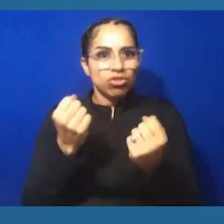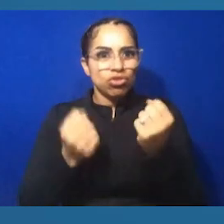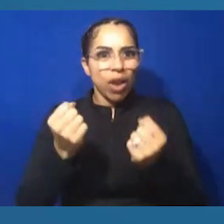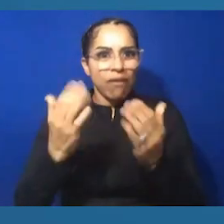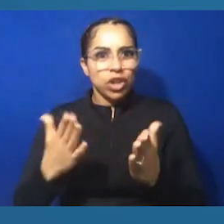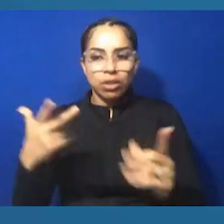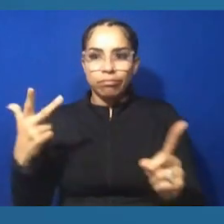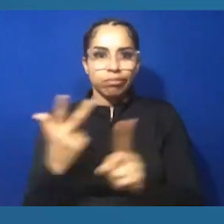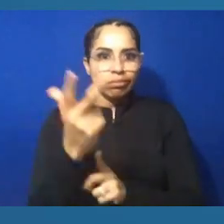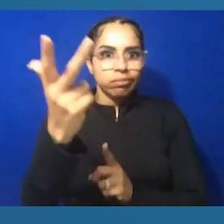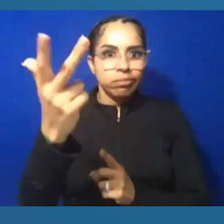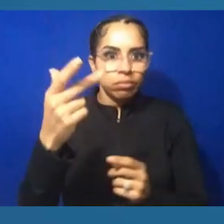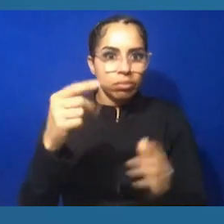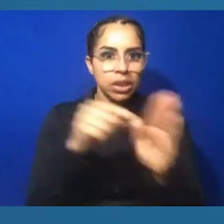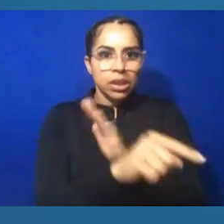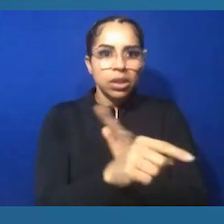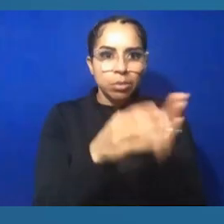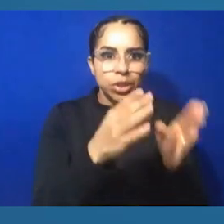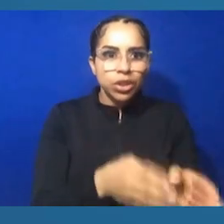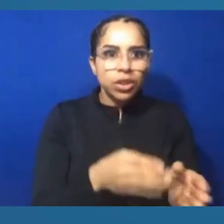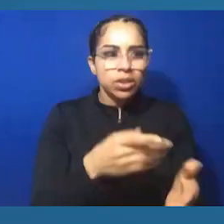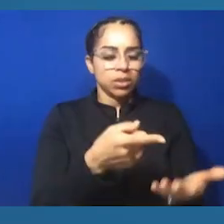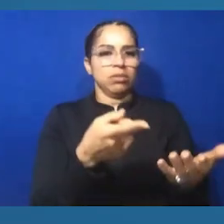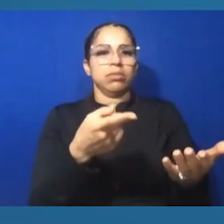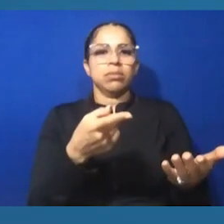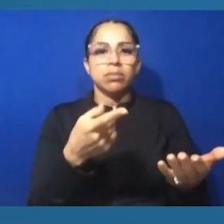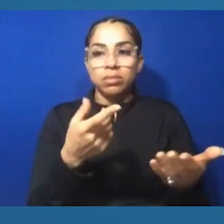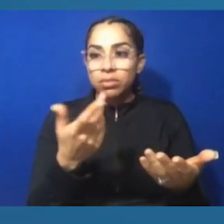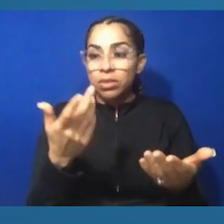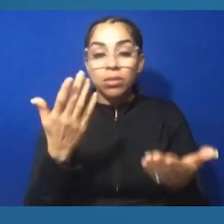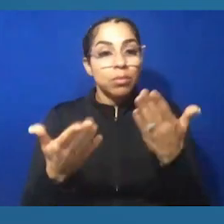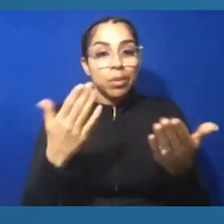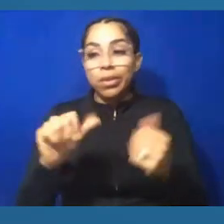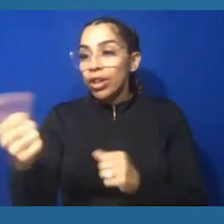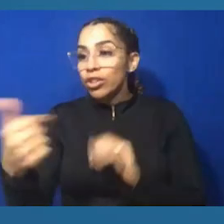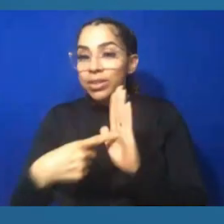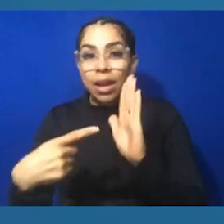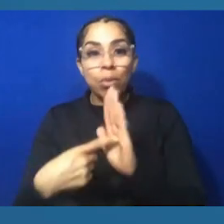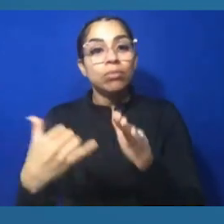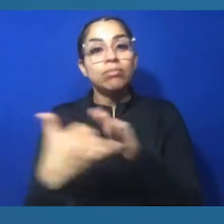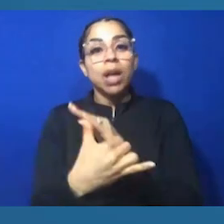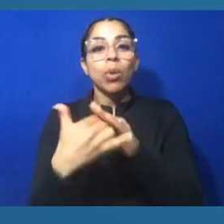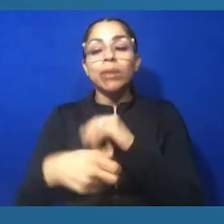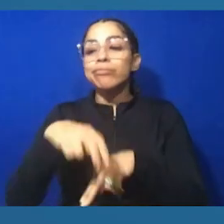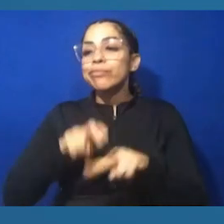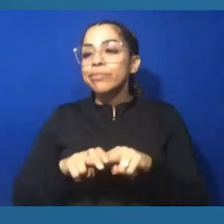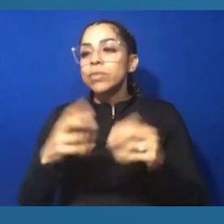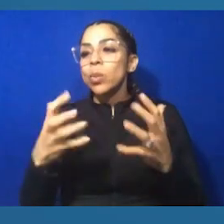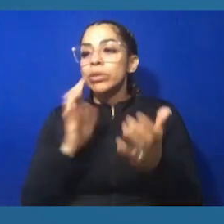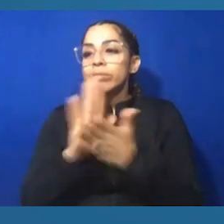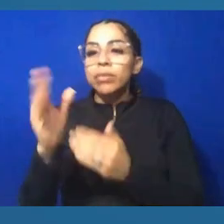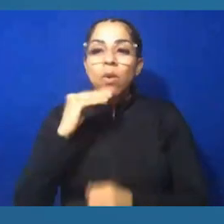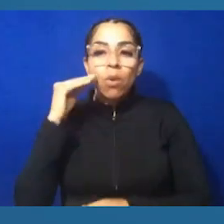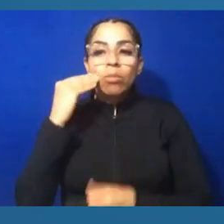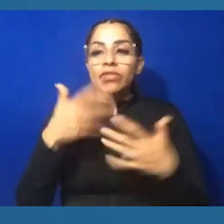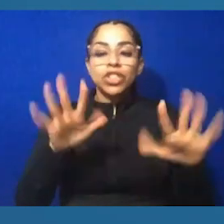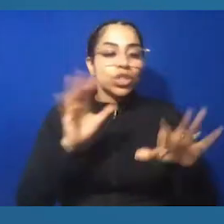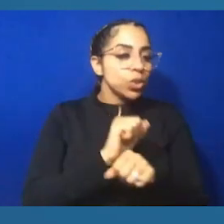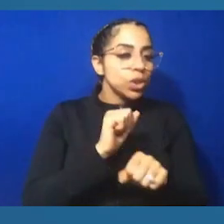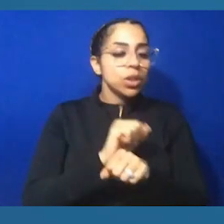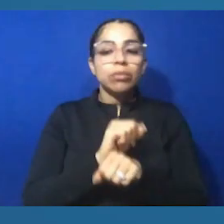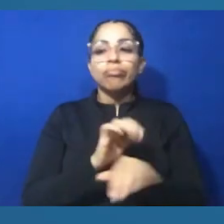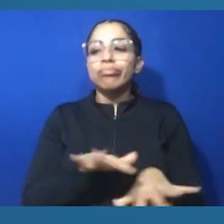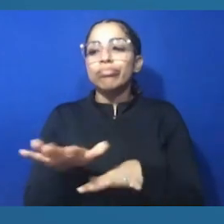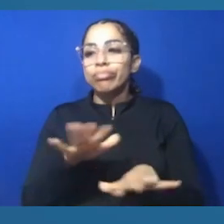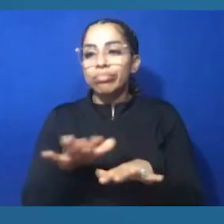wants to get to work safely, not be bothered, and someone viciously assaults them, or even a small business